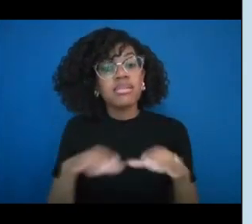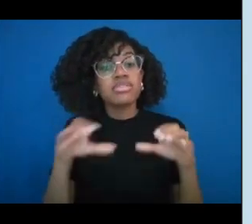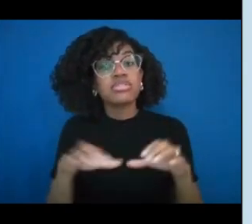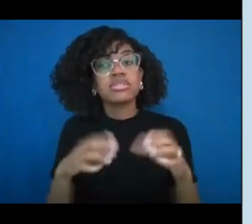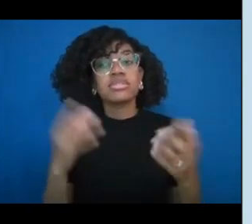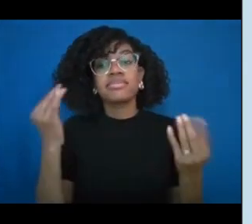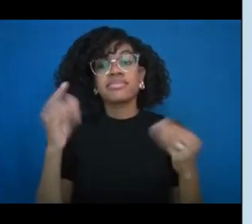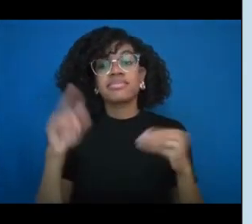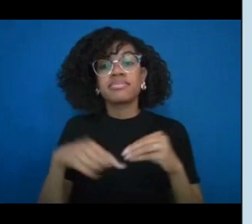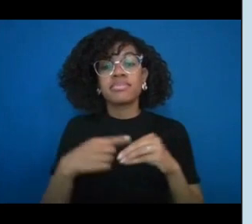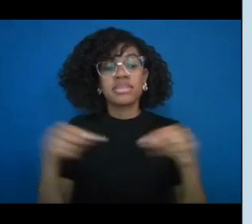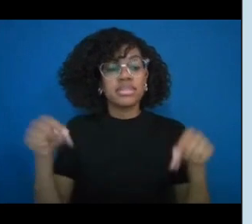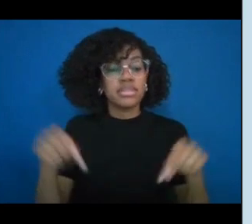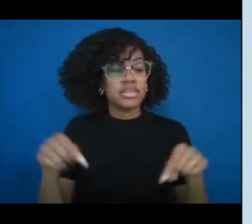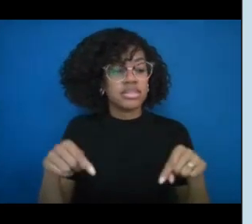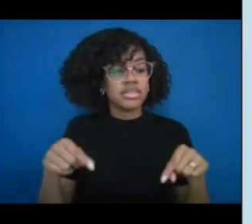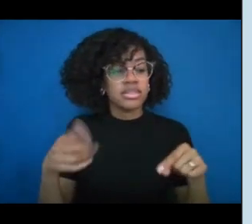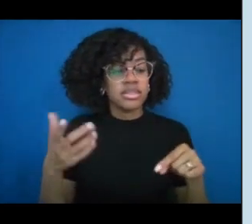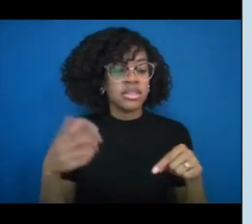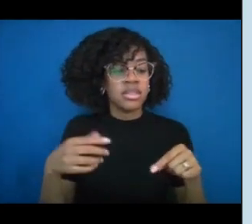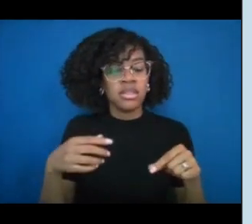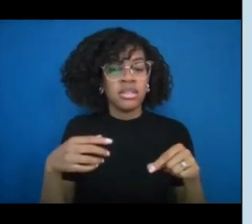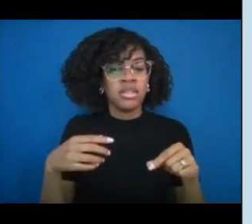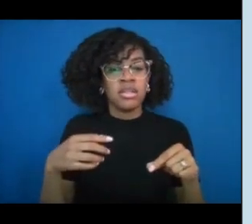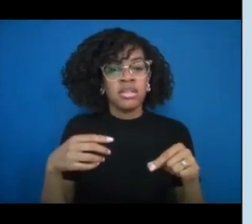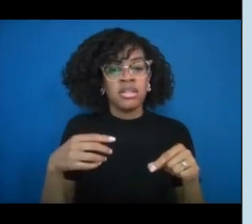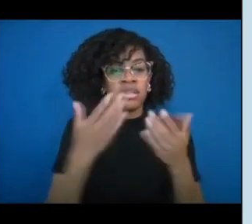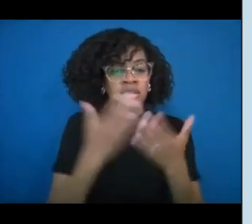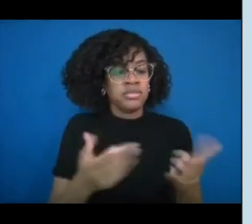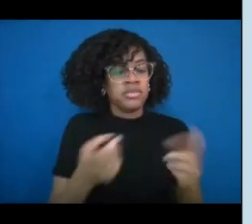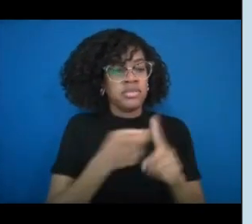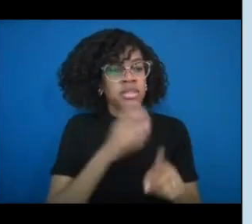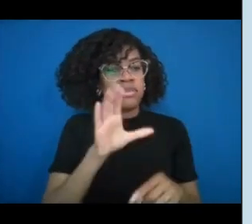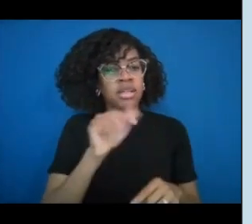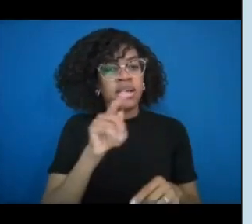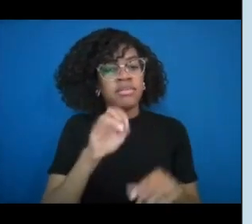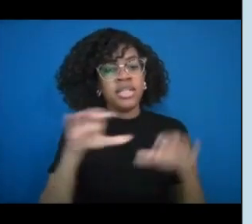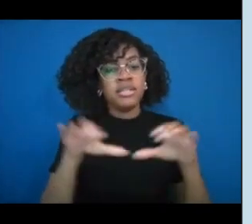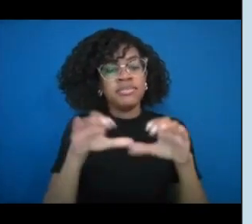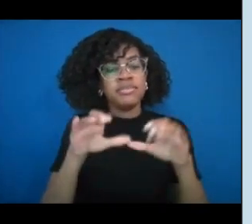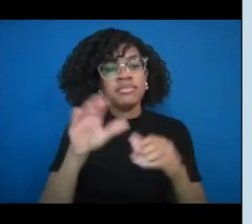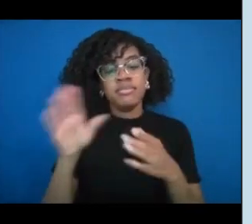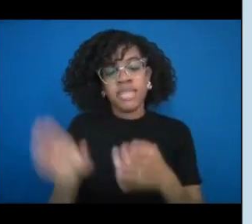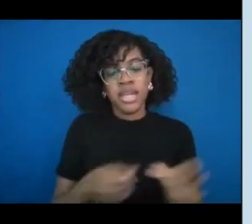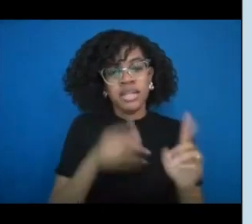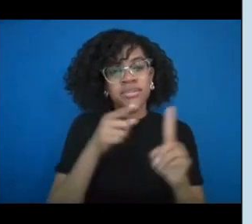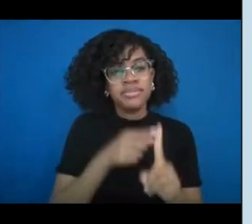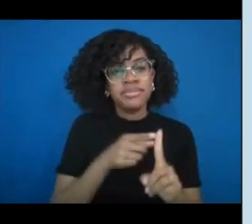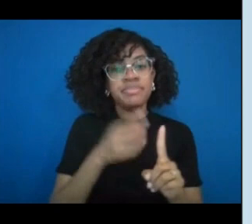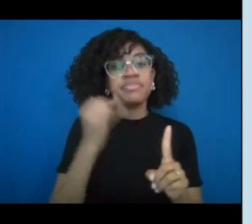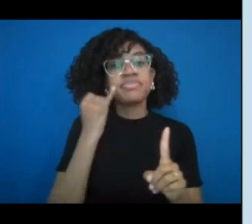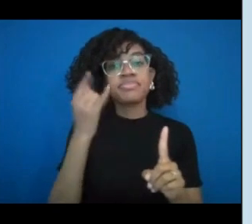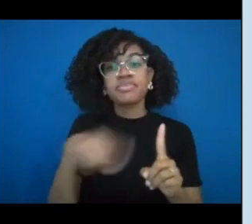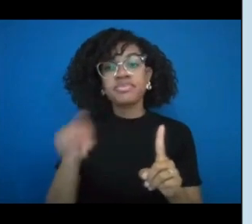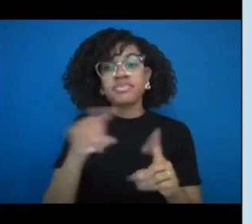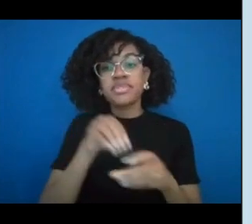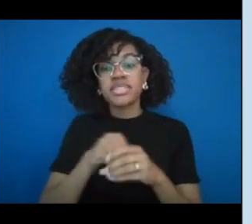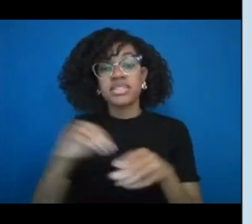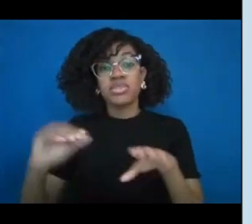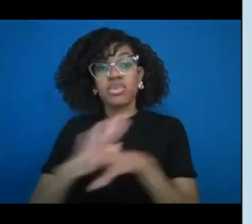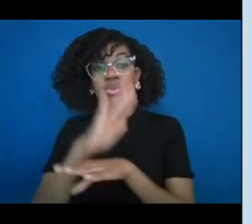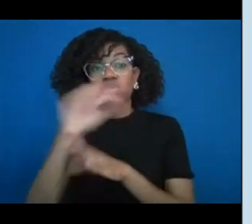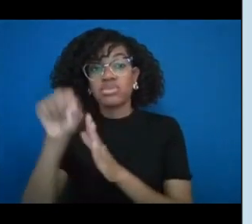these actions from the Climate Action Plan, if you're in a coastal state, you have an impact